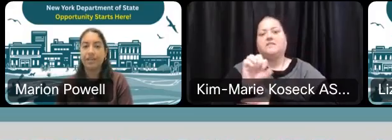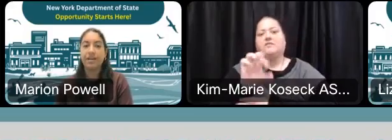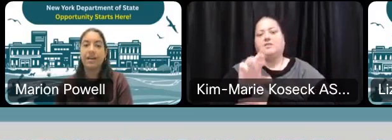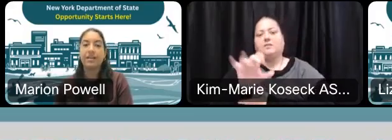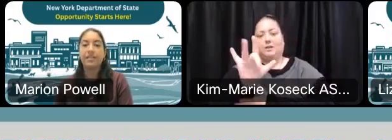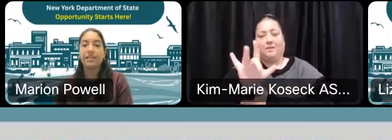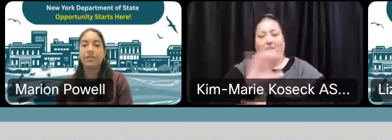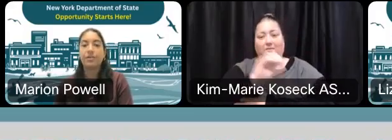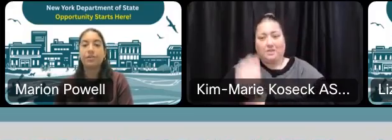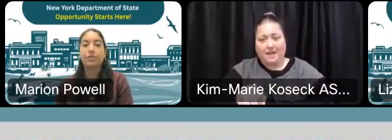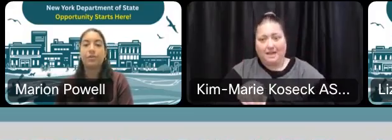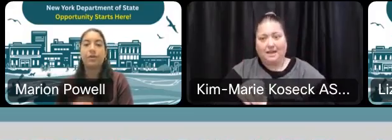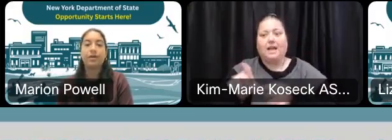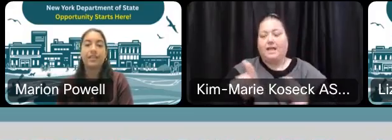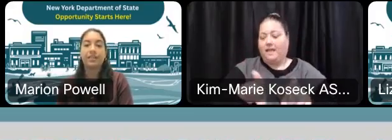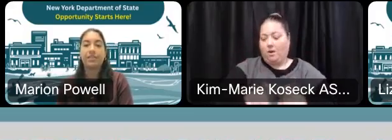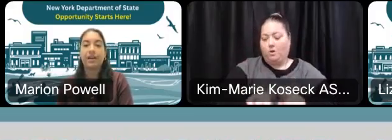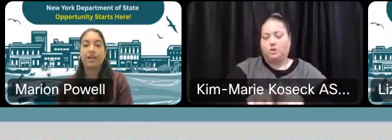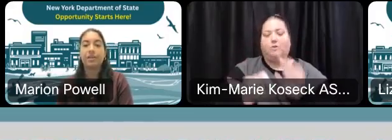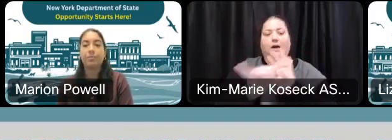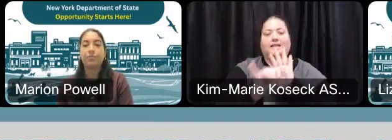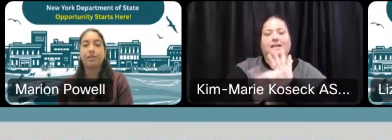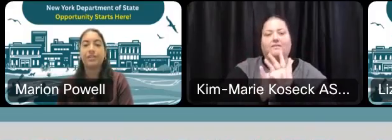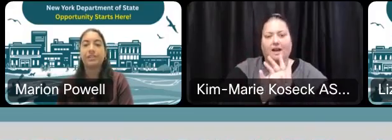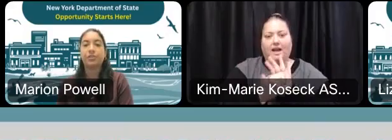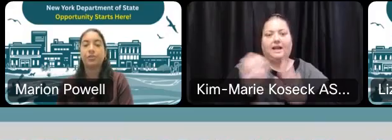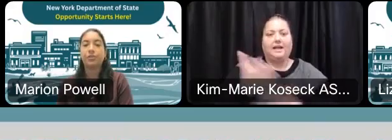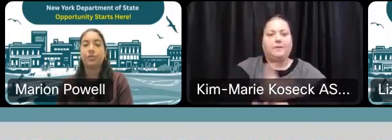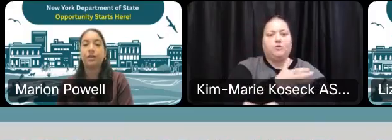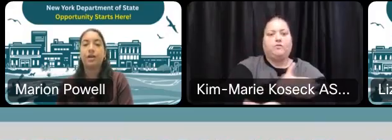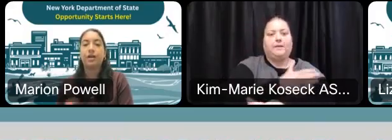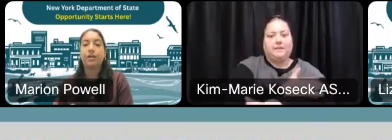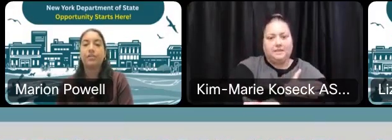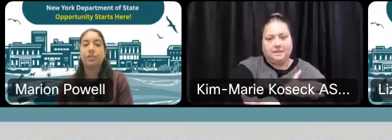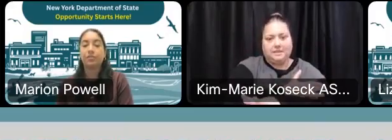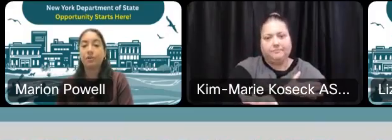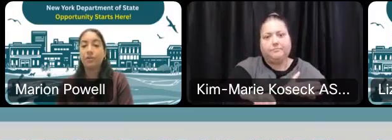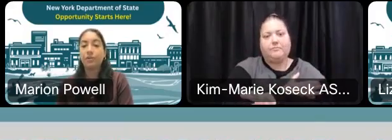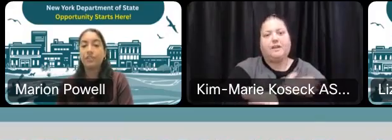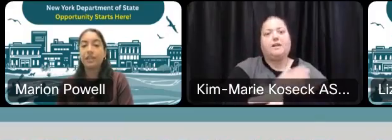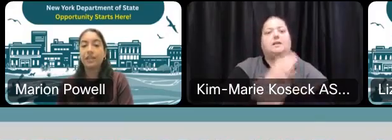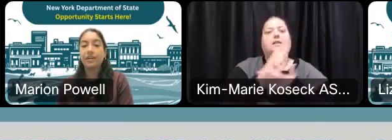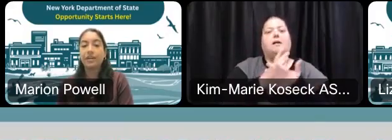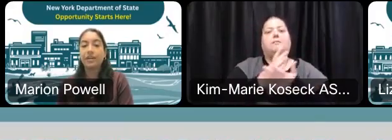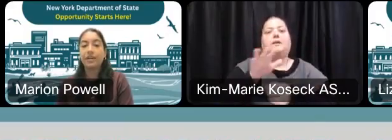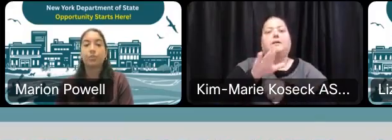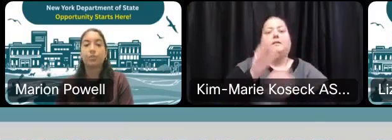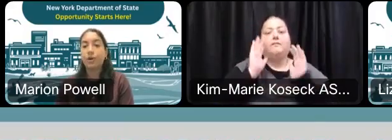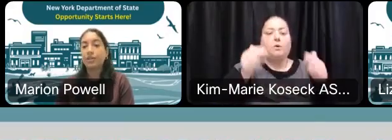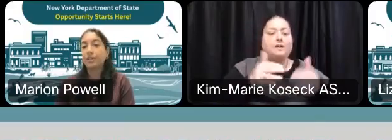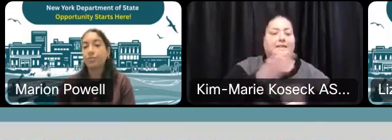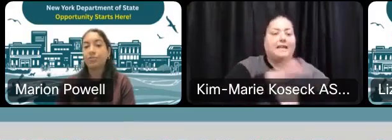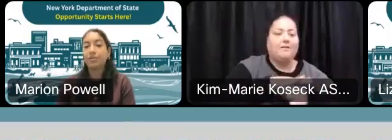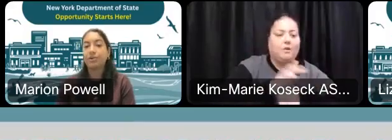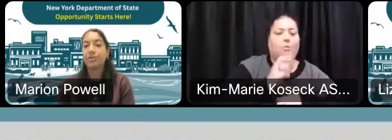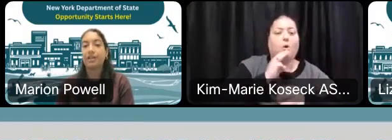25%. And then they can also identify improvements to certain focus areas, such as water